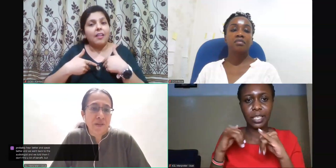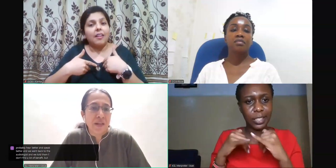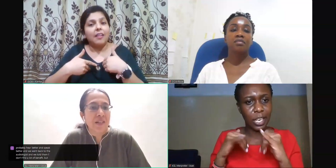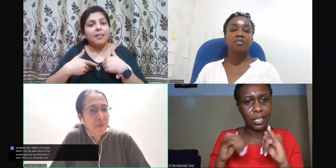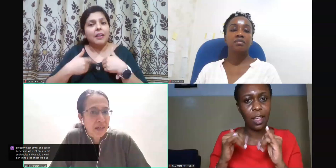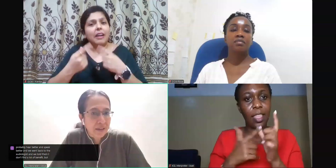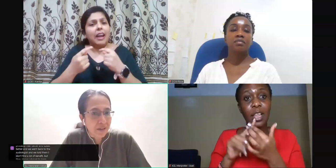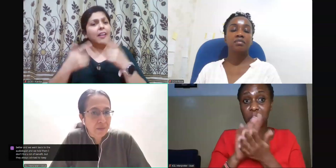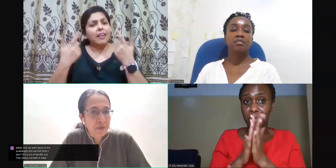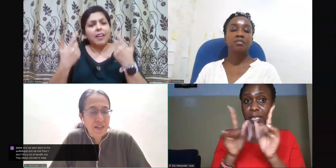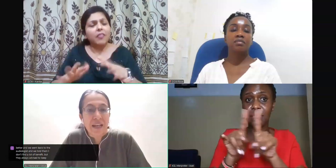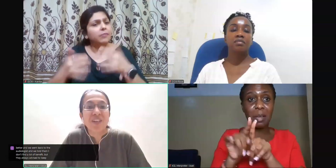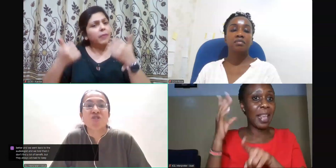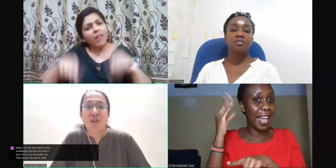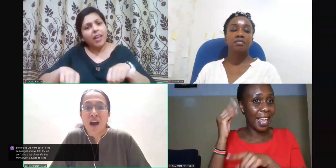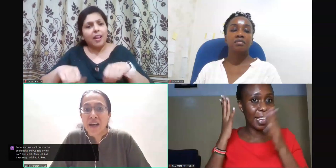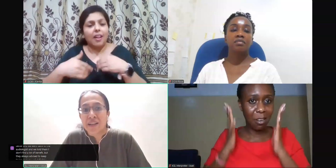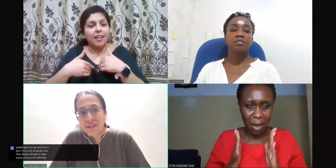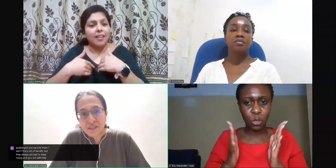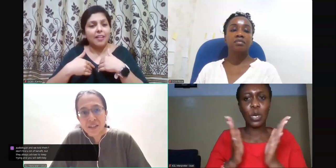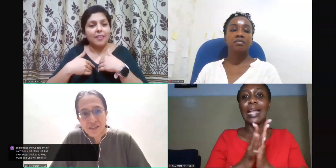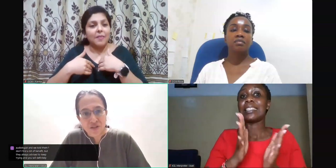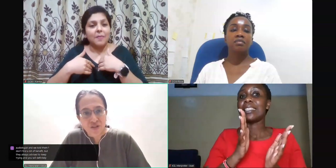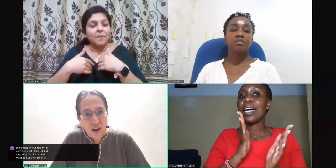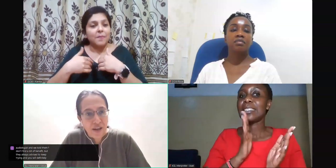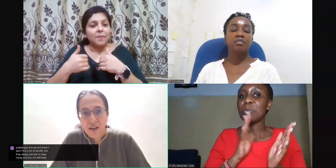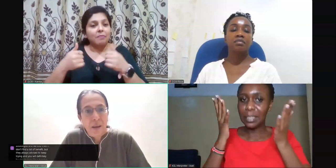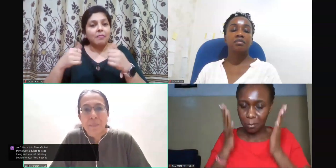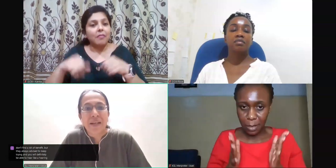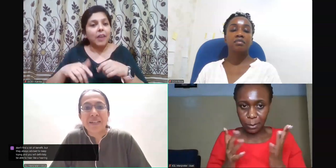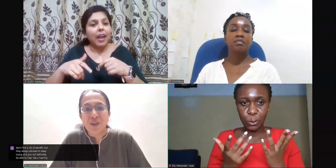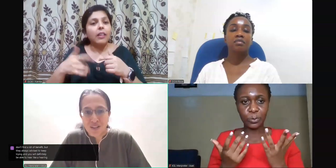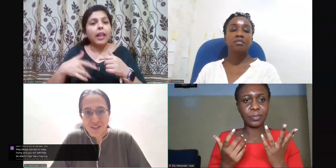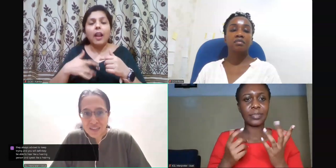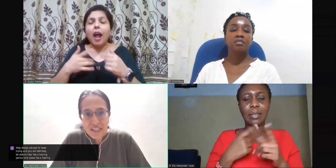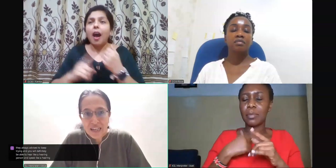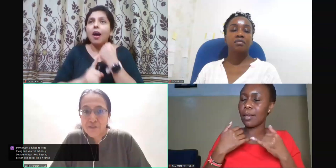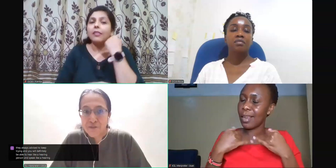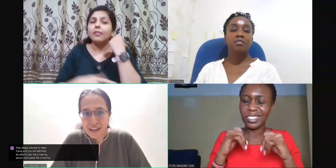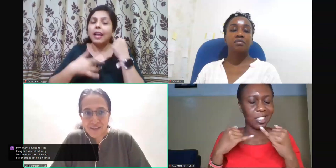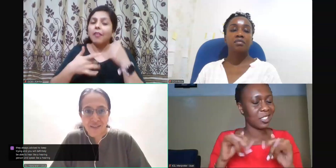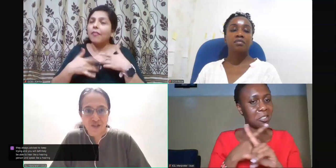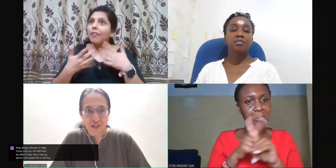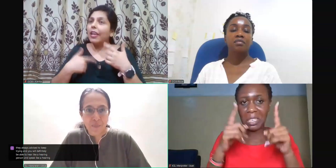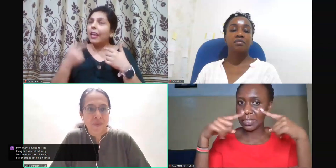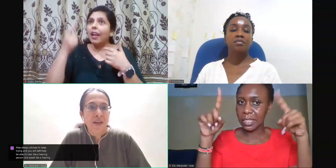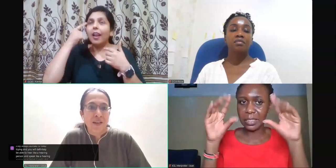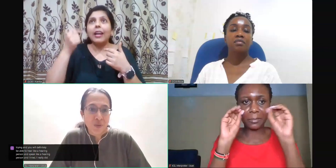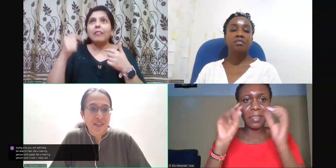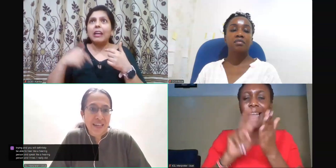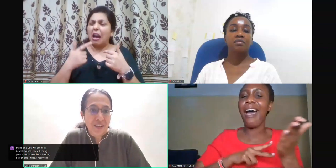hearing person and speak like a hearing person. And I tried, I really did try, but I did not succeed. I failed,